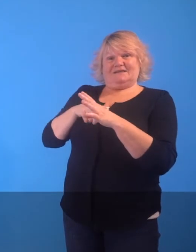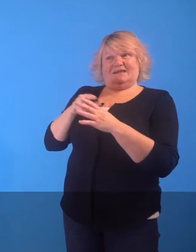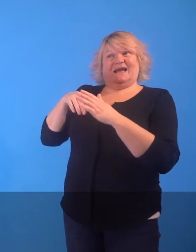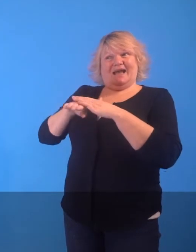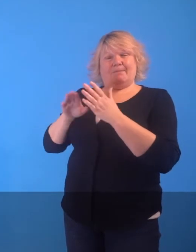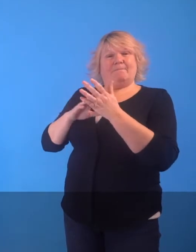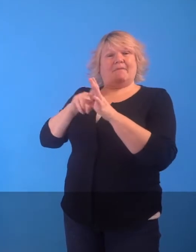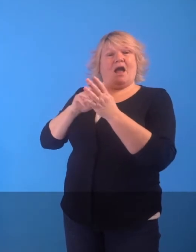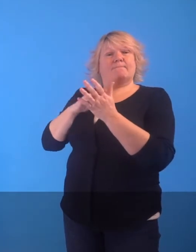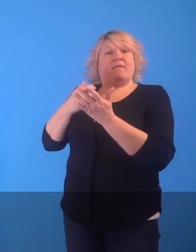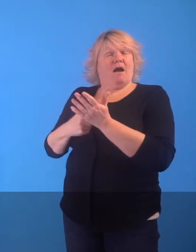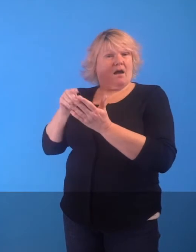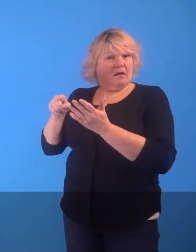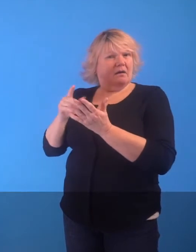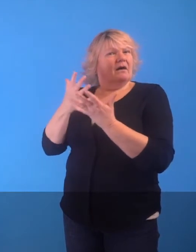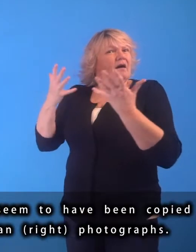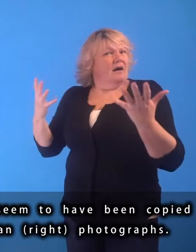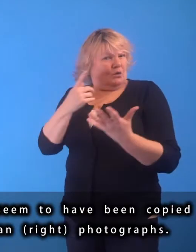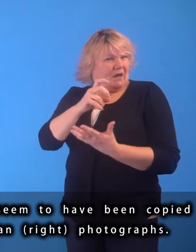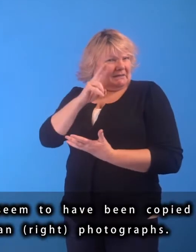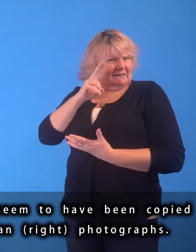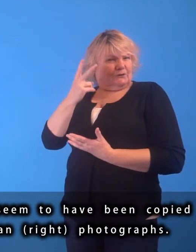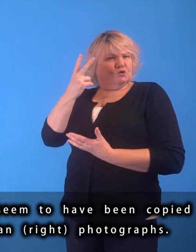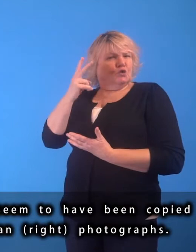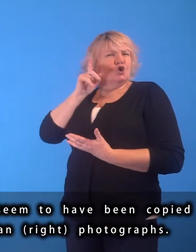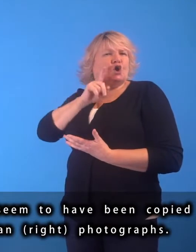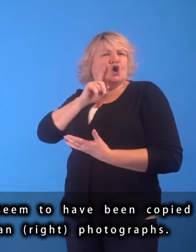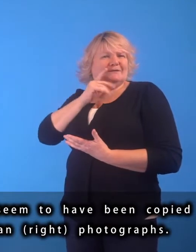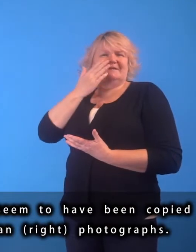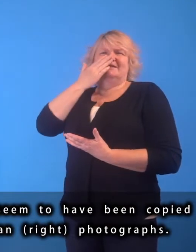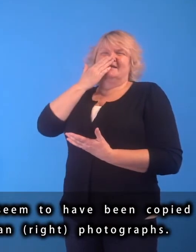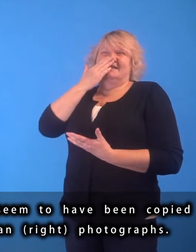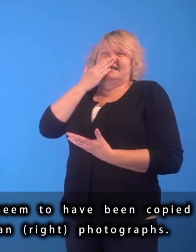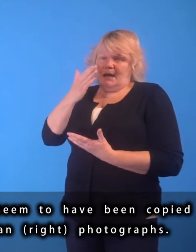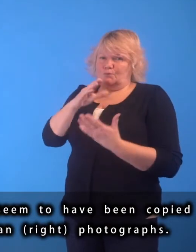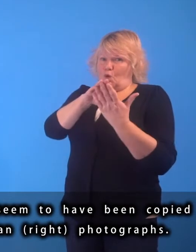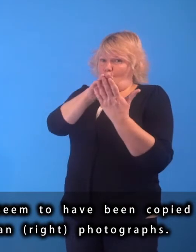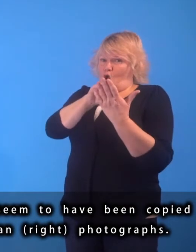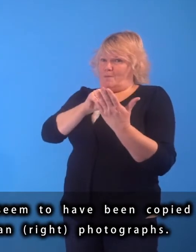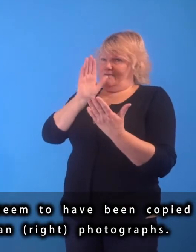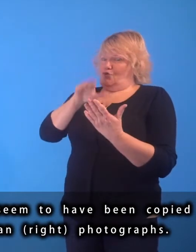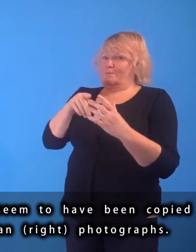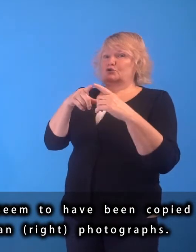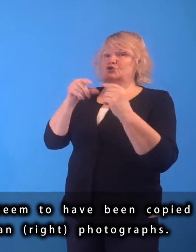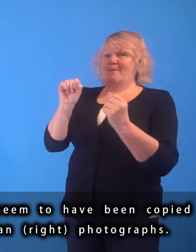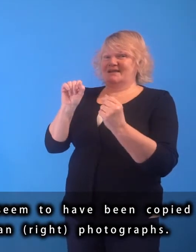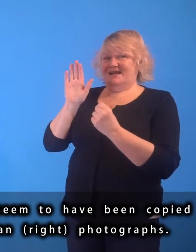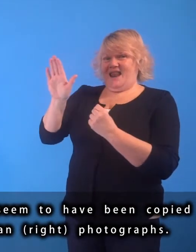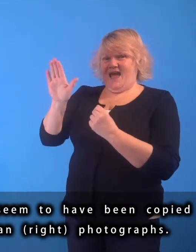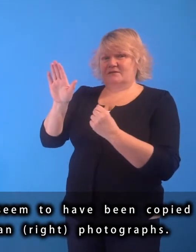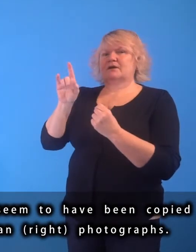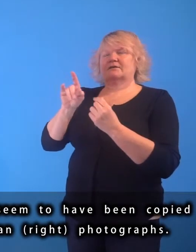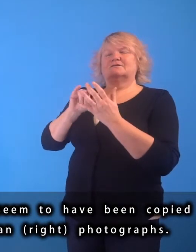the Irrawaddy in Myanmar. However, you can see the two girls seem to have been copied